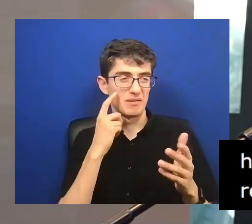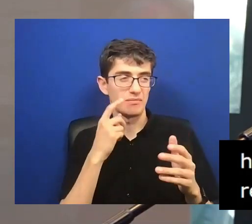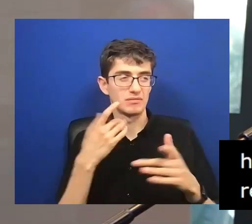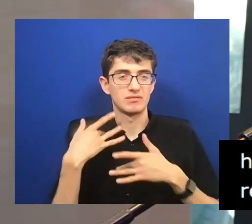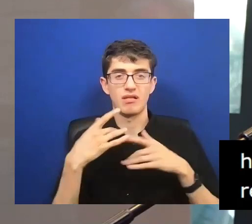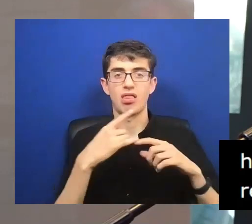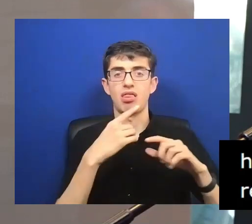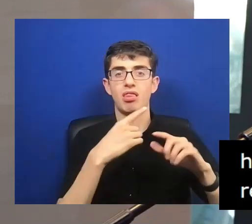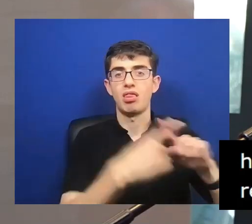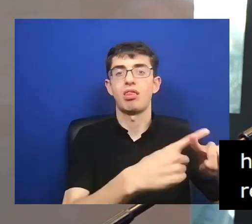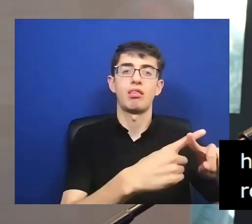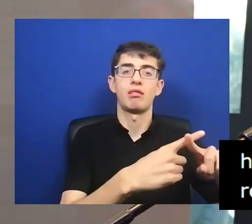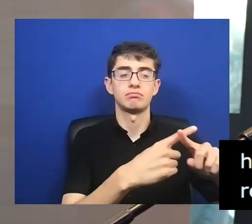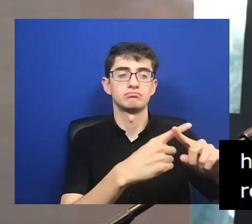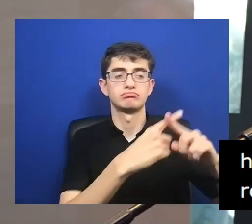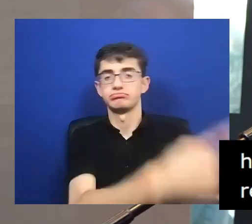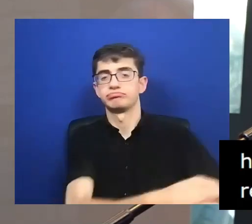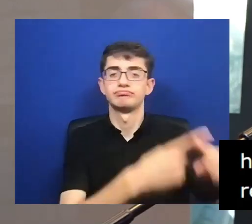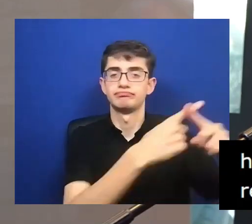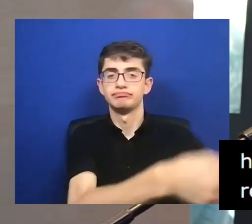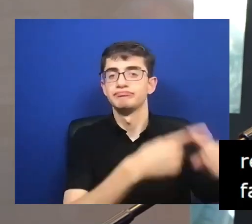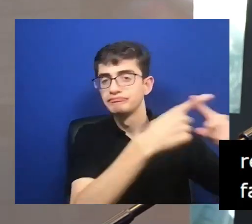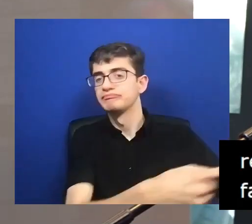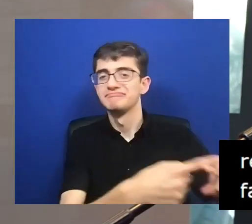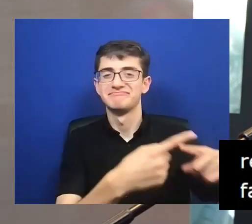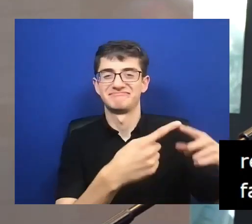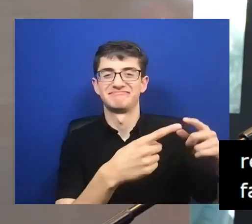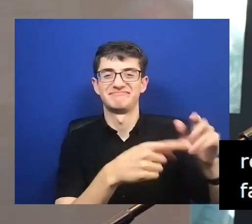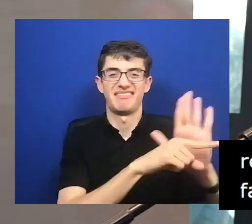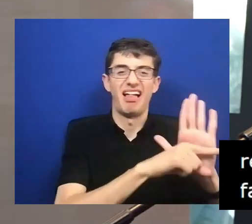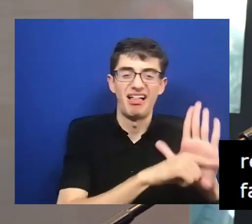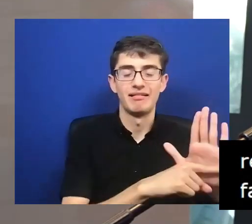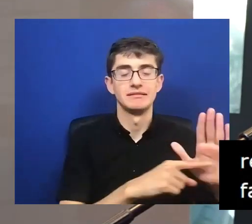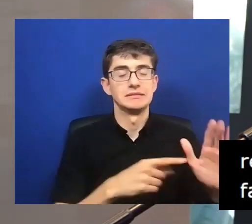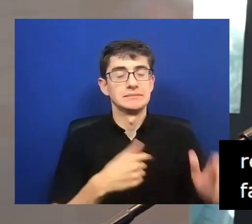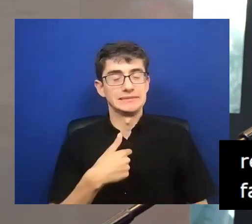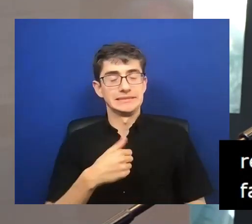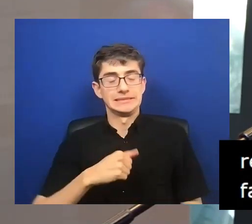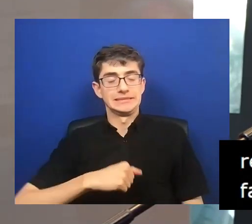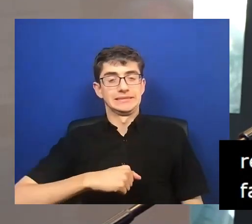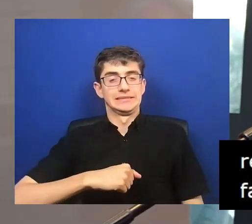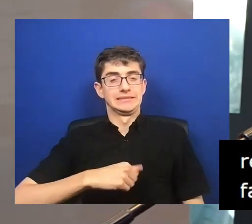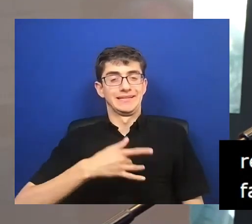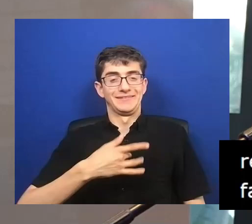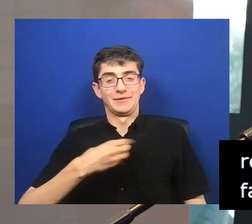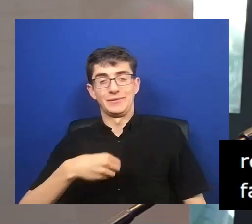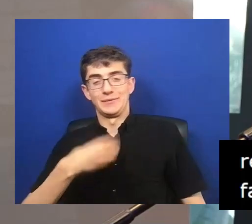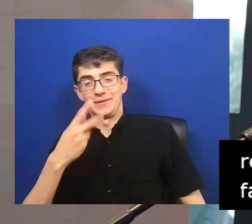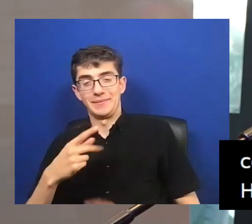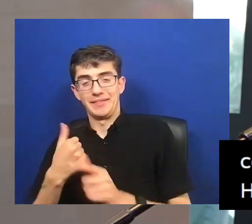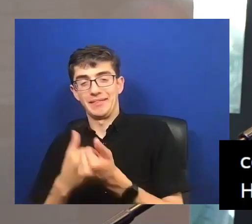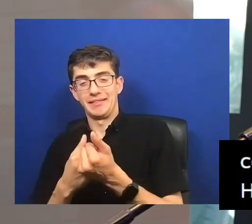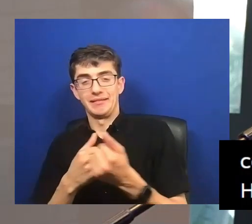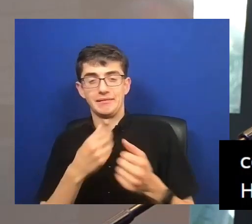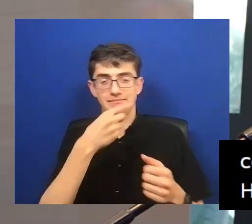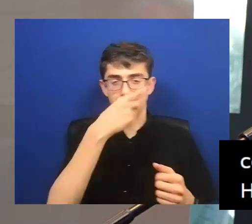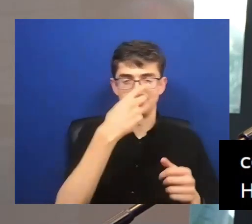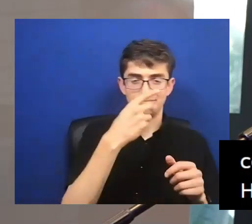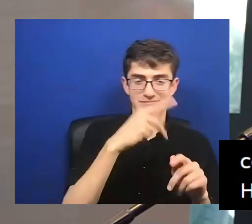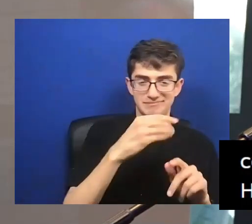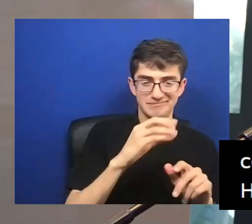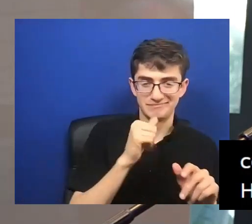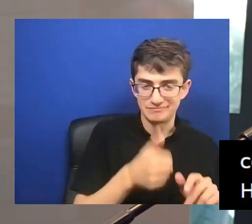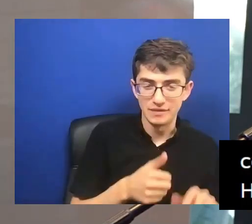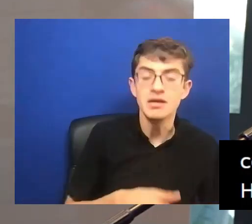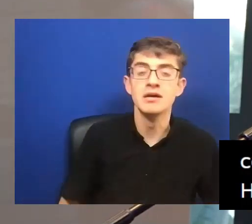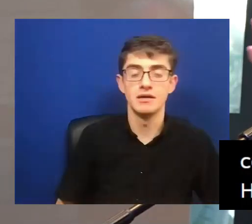cetera. So I would say just be very, very careful of supporting facial recognition. I'm interested in what happens with the franchise